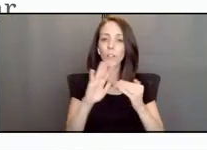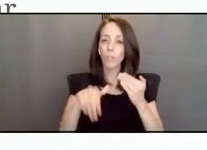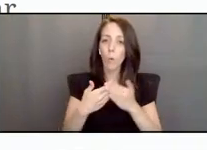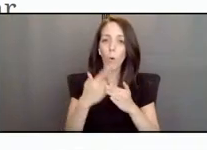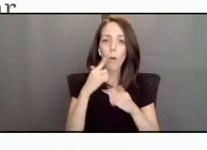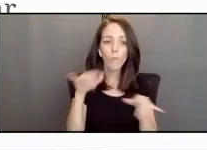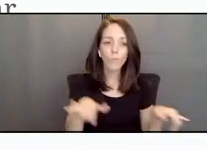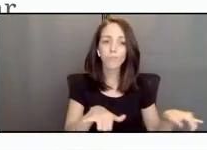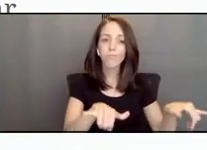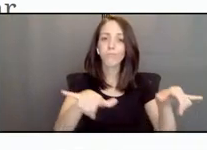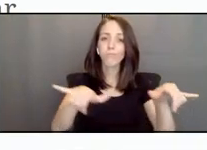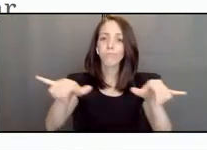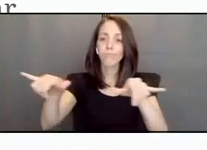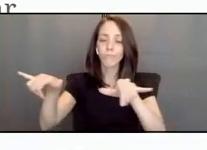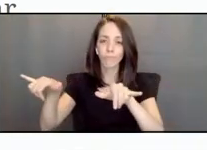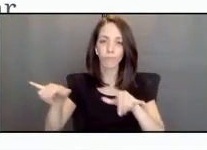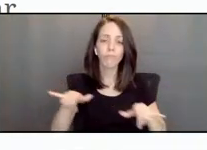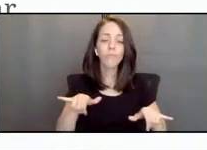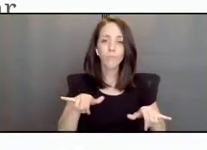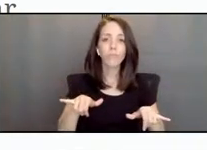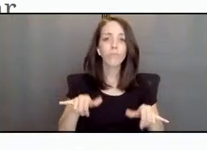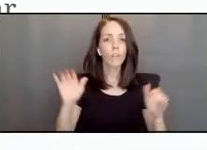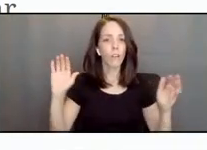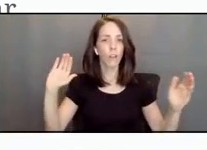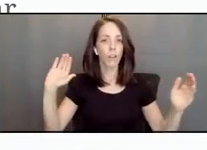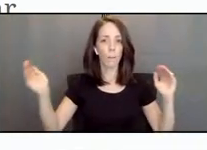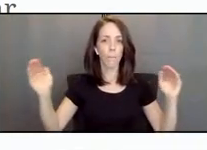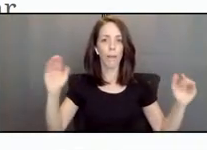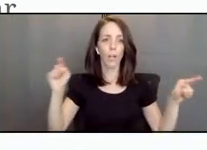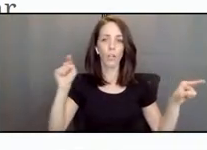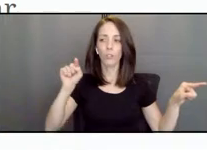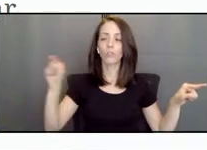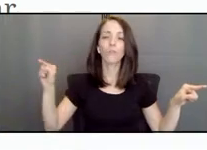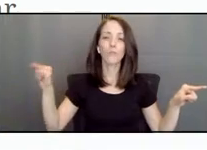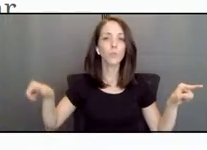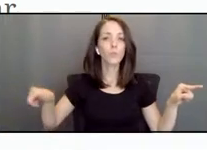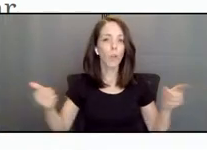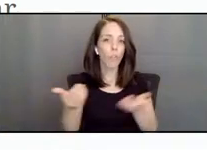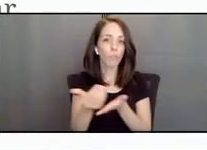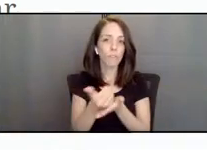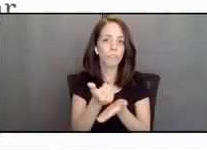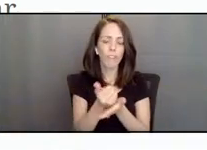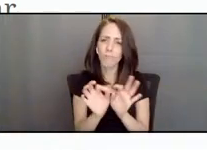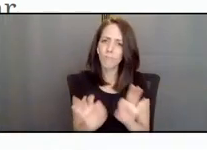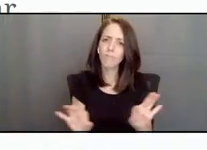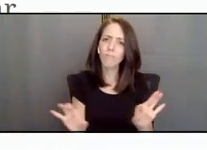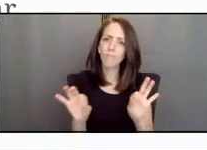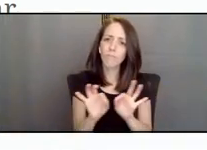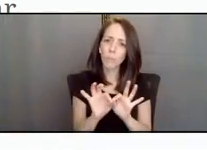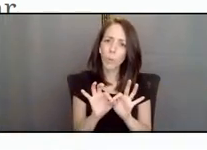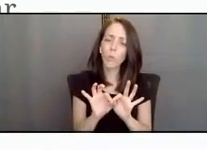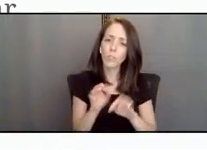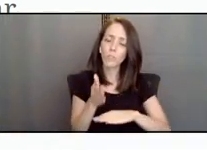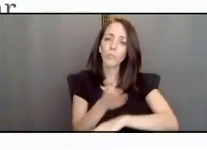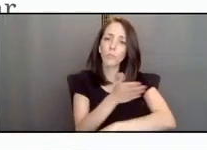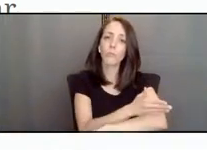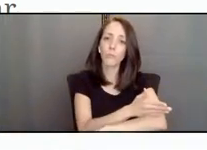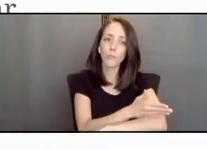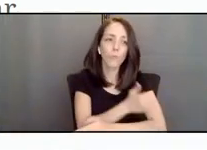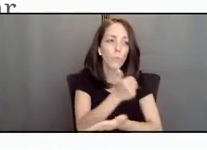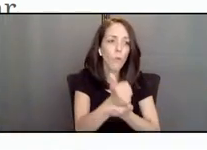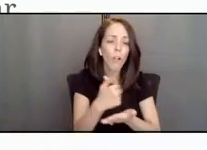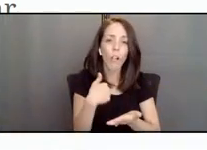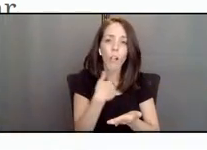and comparable to published salary tables. This is an important investment in faculty that will help us attract and retain a